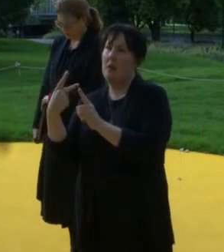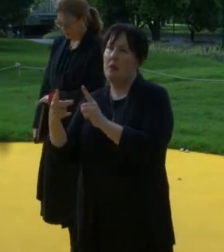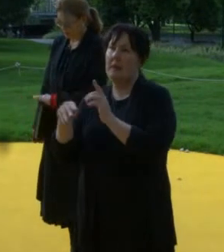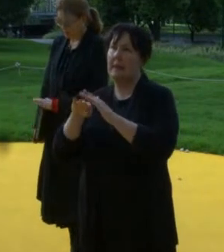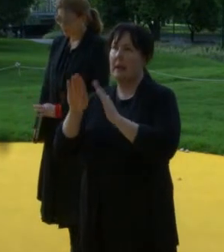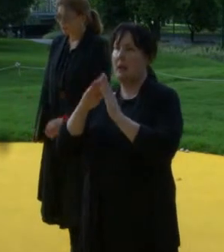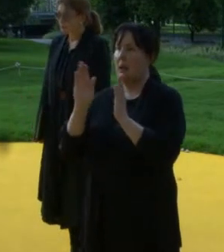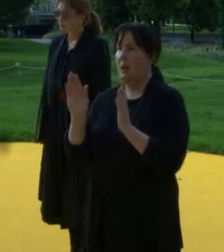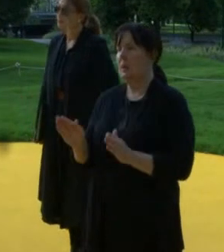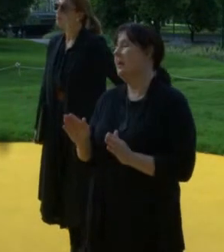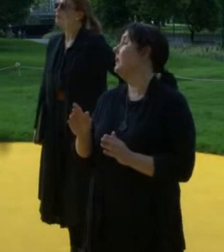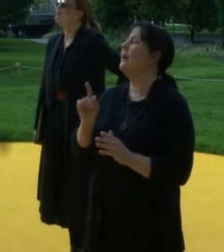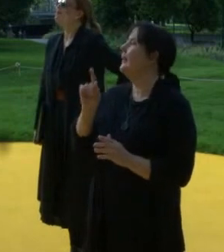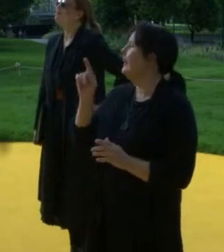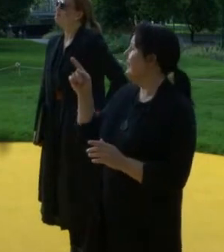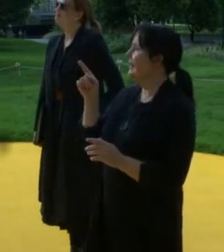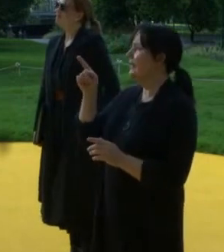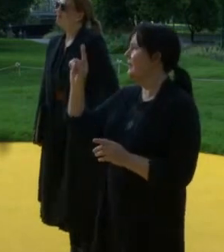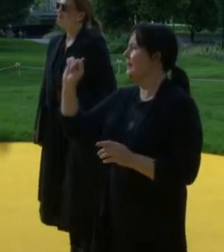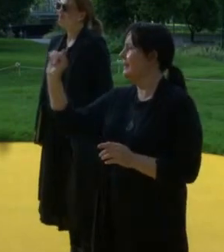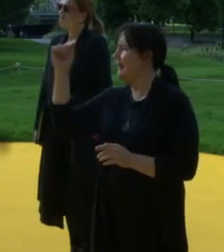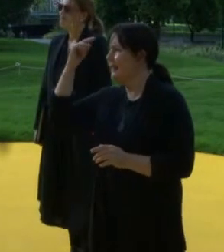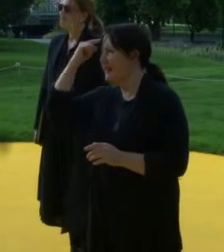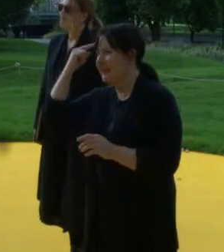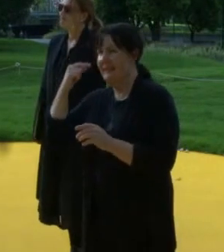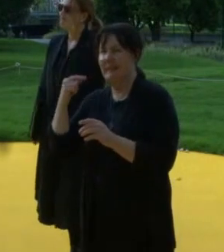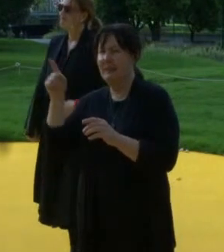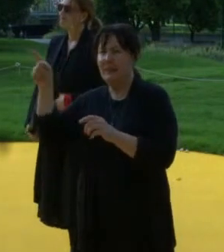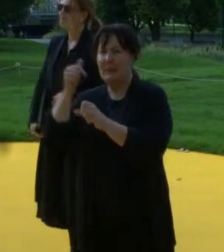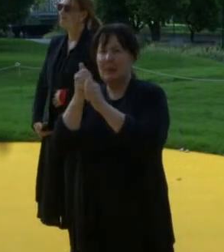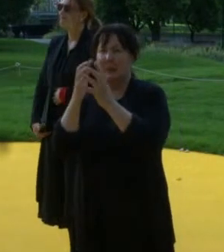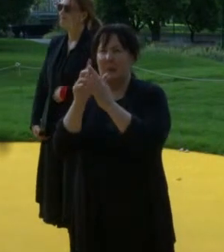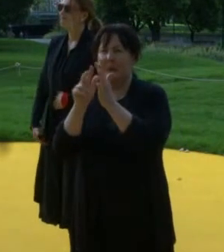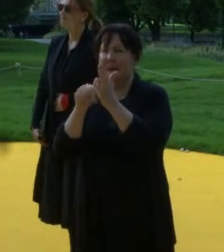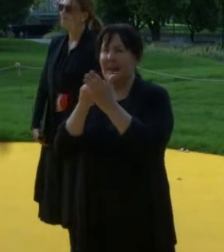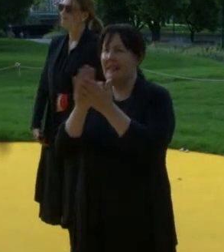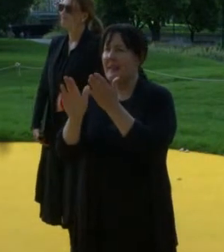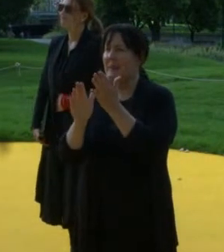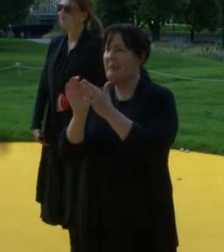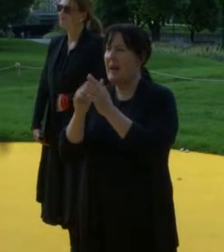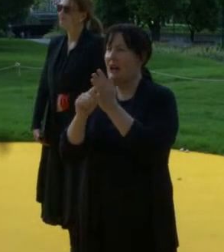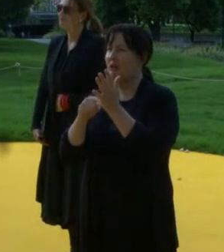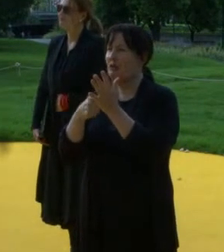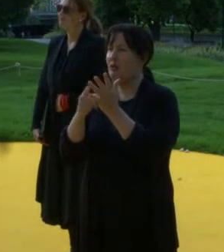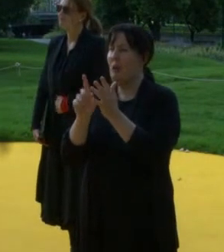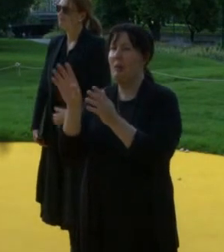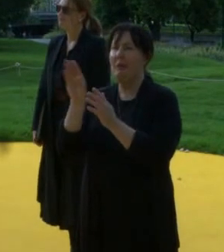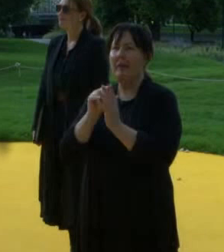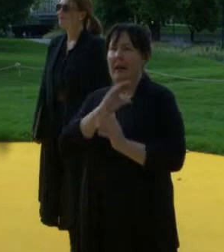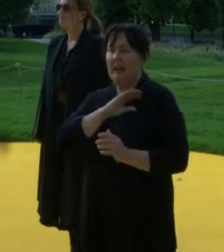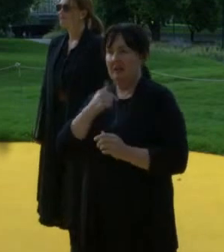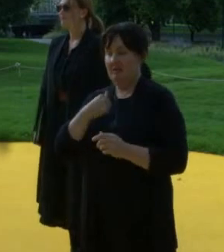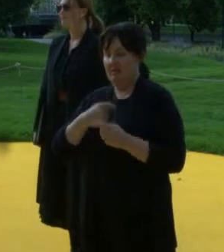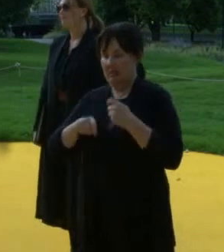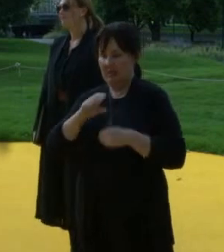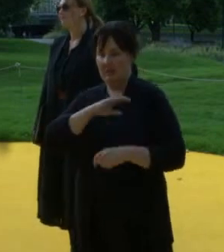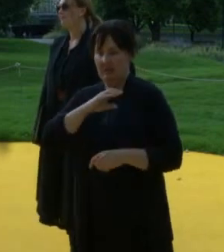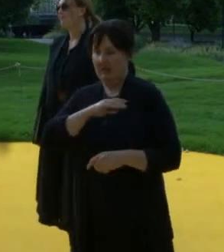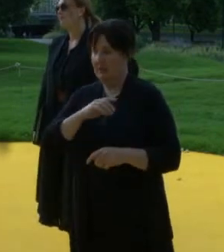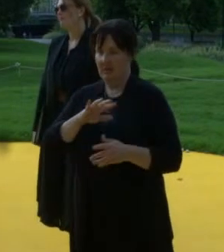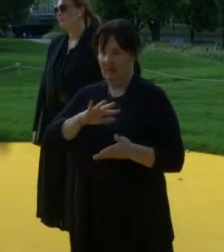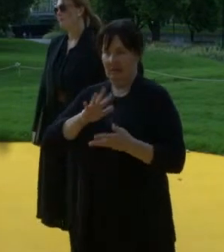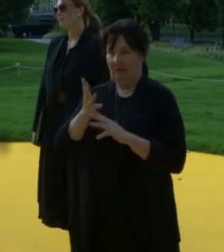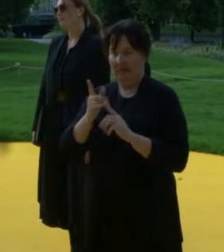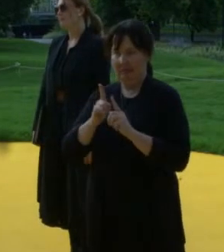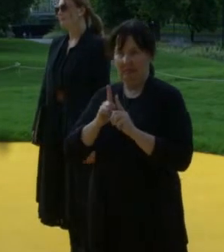Gwyneth Paltrow, geez, I don't know, what is this going to be? Is it even messier? to have broken a lifelong silence